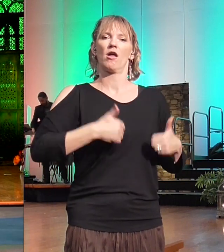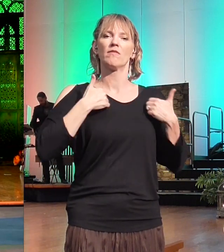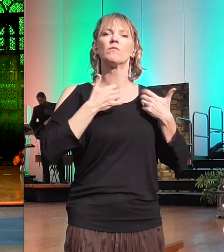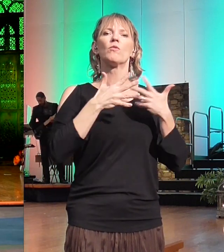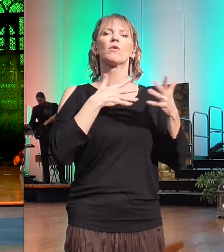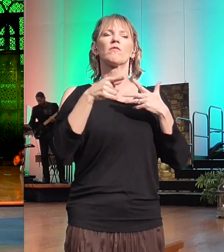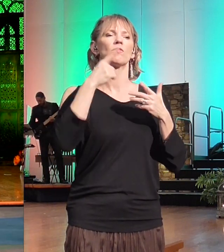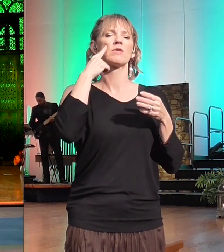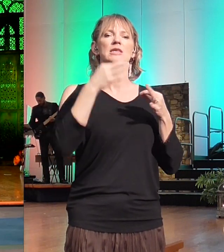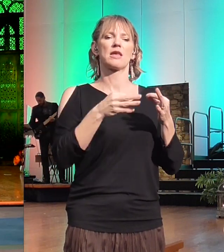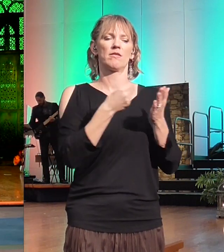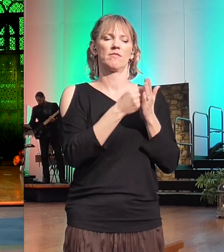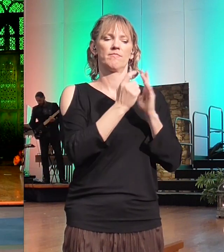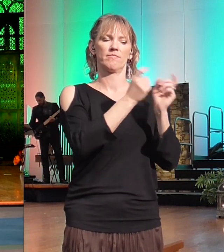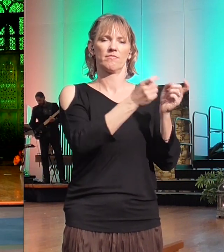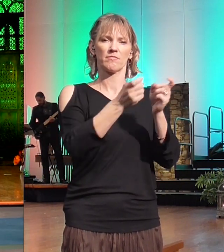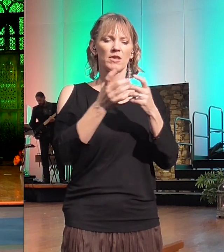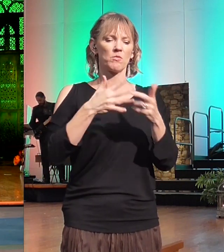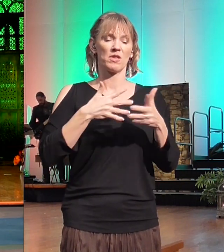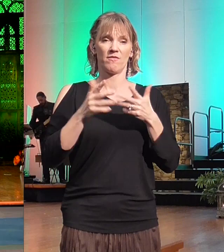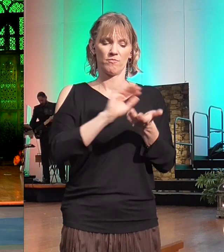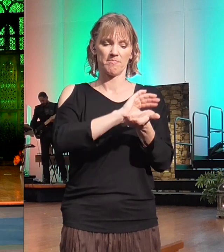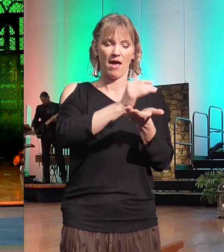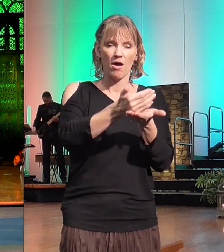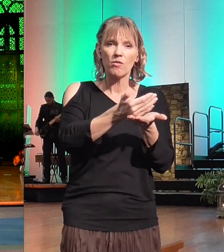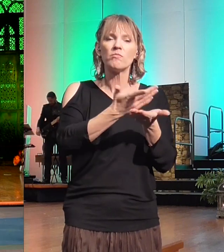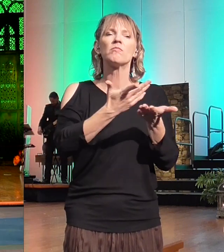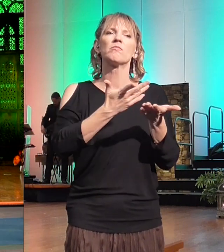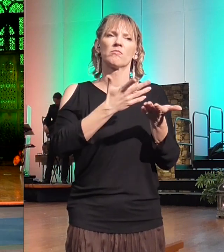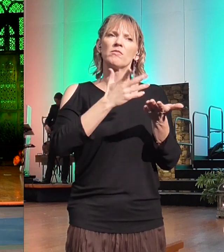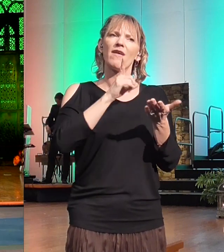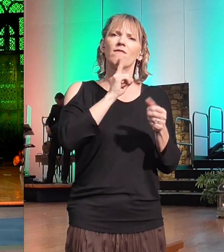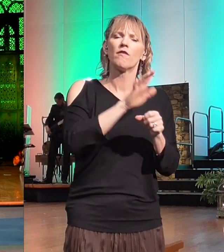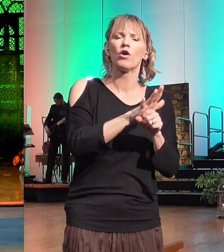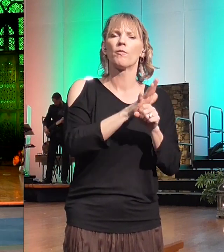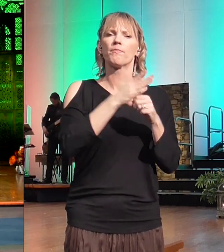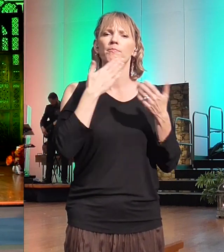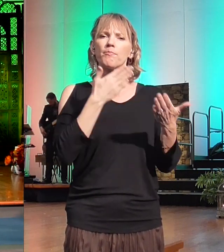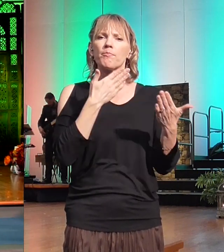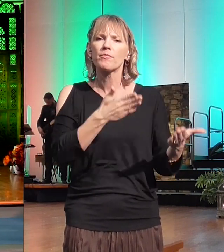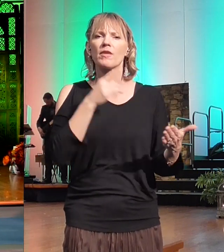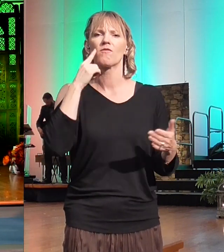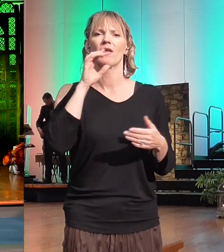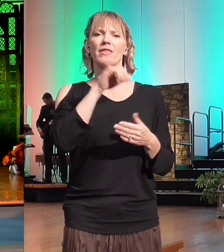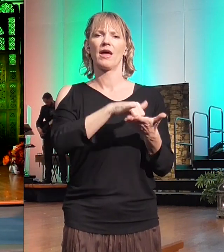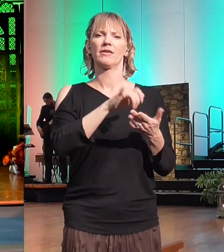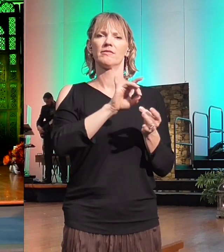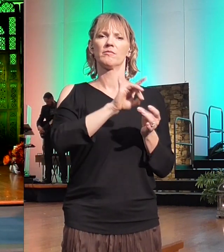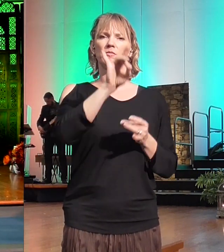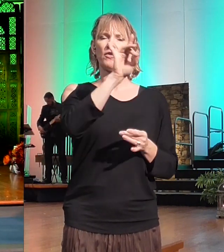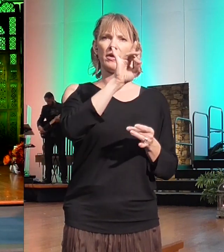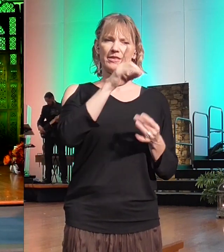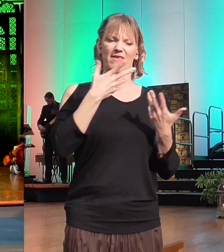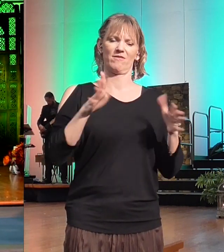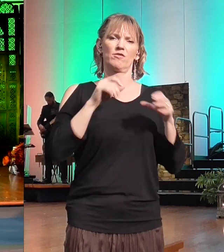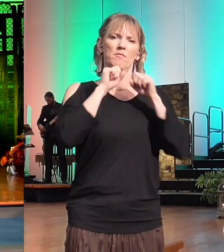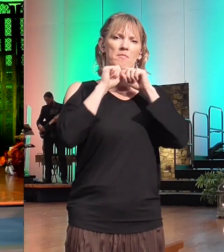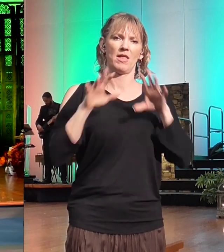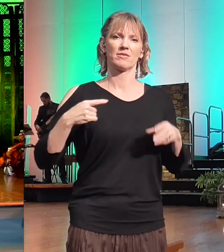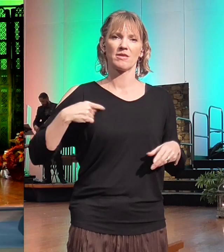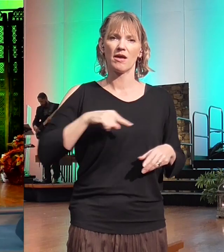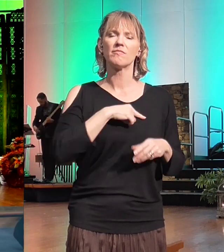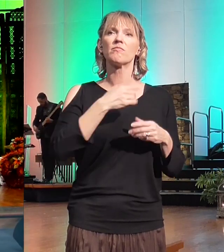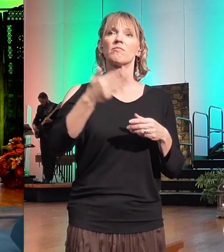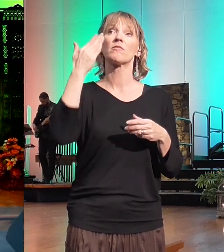give today, whatever amount, may we give it in affirming and giving thanks for that spirit that has blessed us, and know that as we